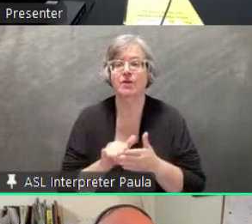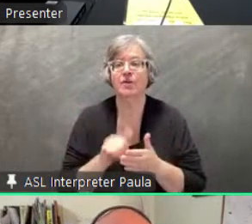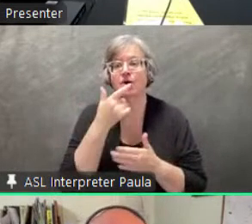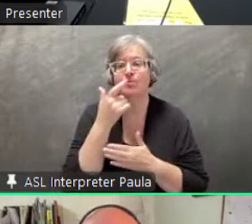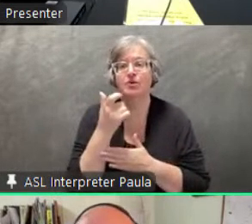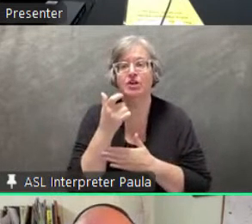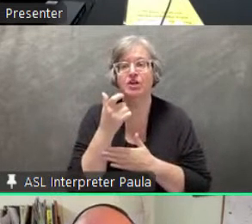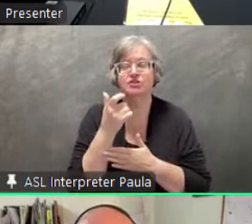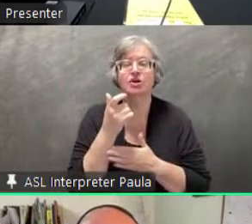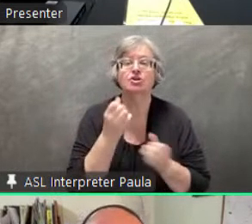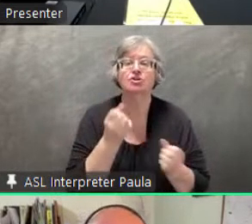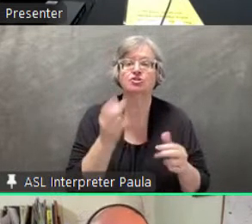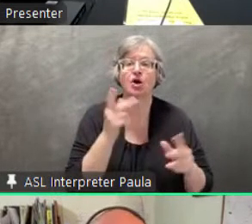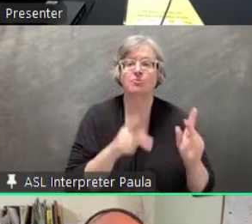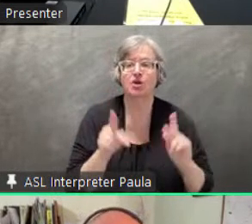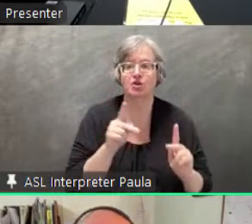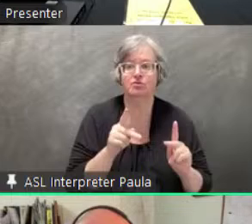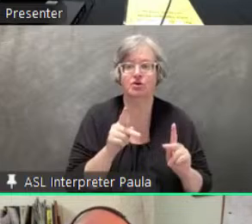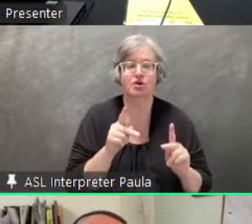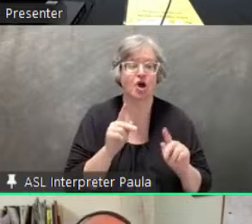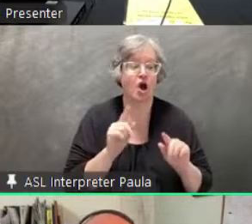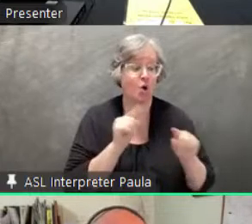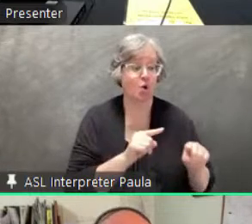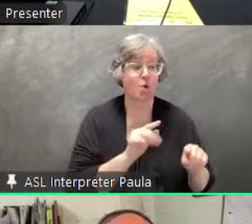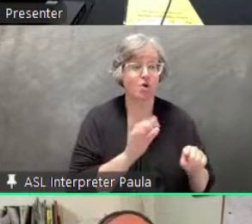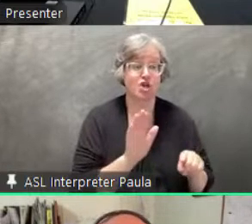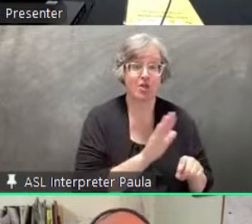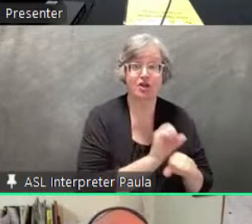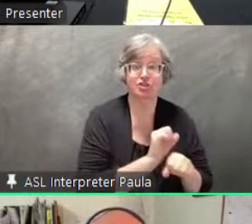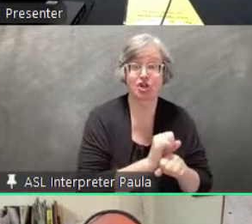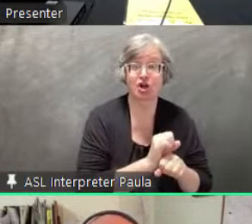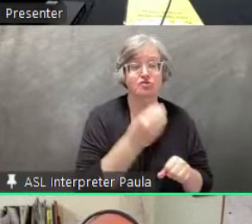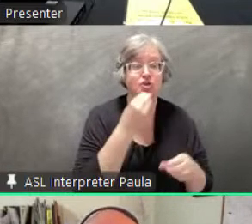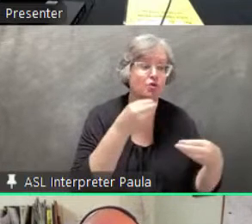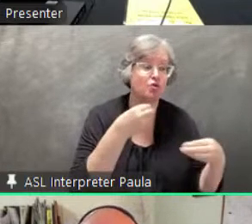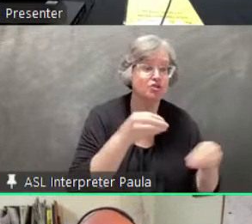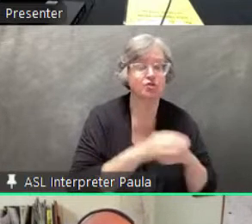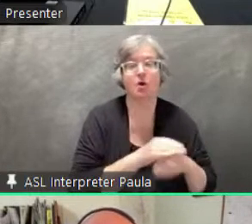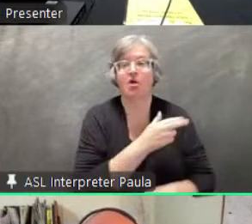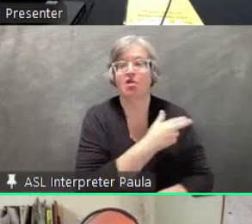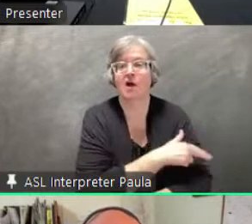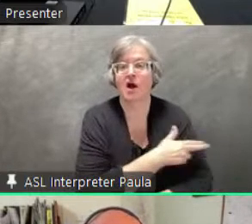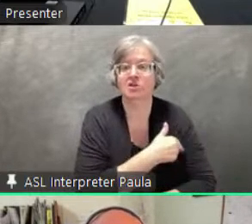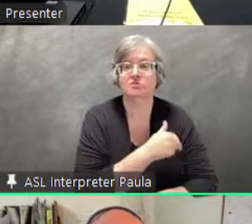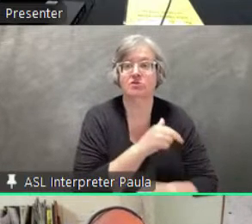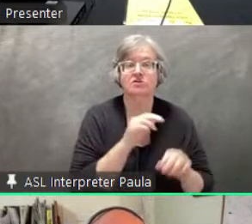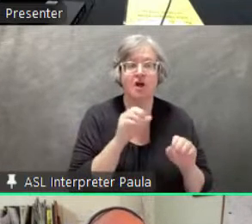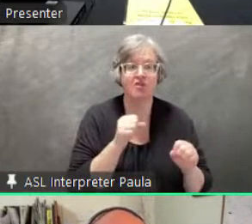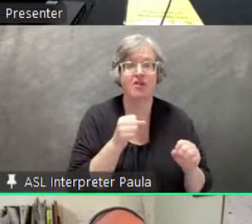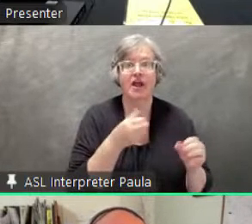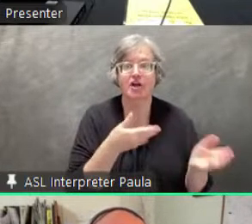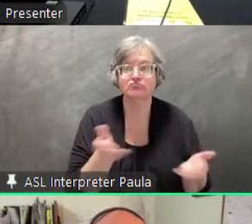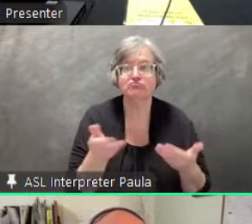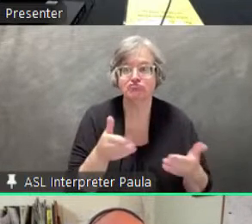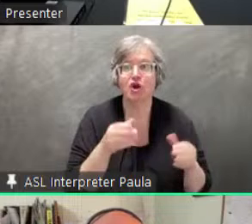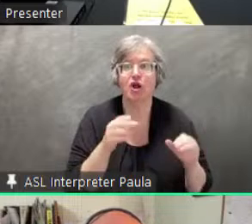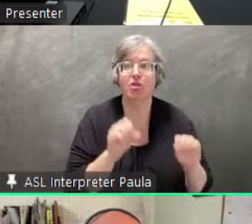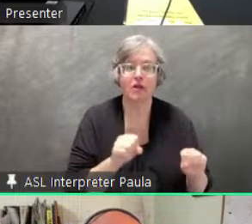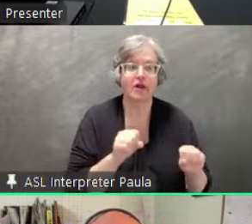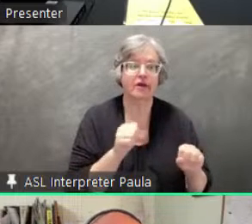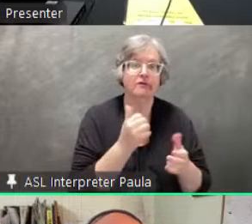because huge numbers of people are getting to their jobs at the groceries, at the hospitals, everywhere else they're needed to keep society